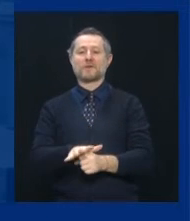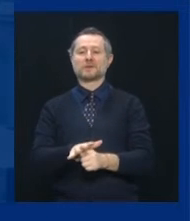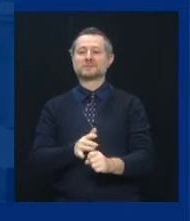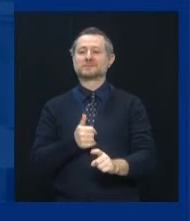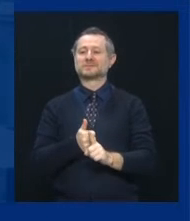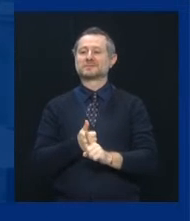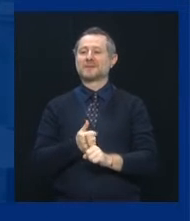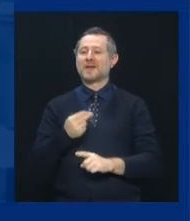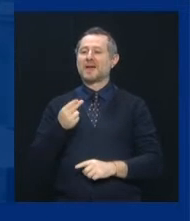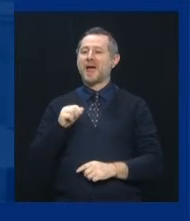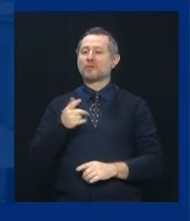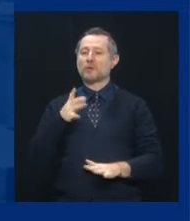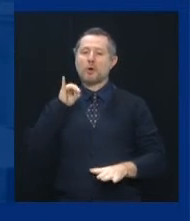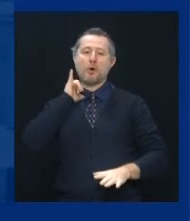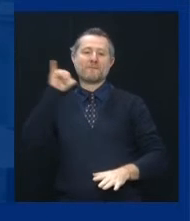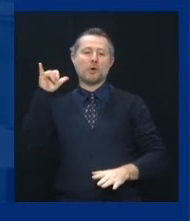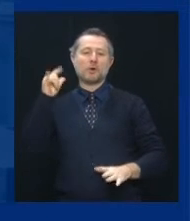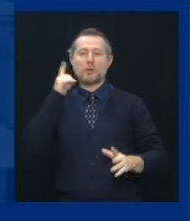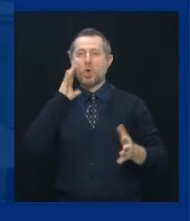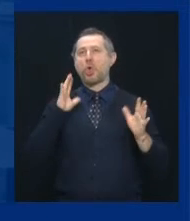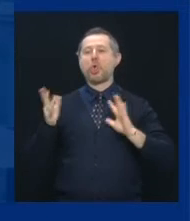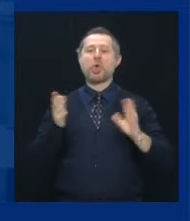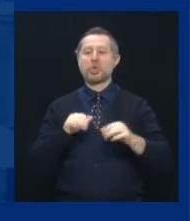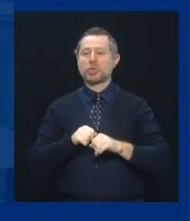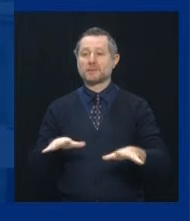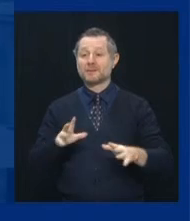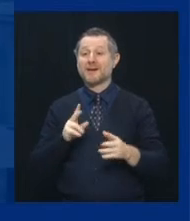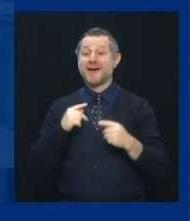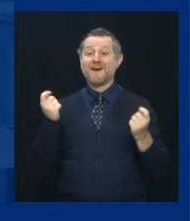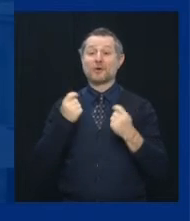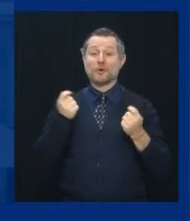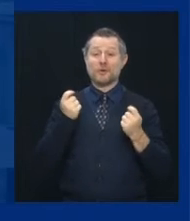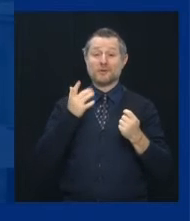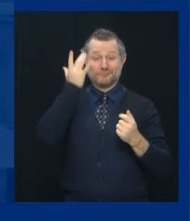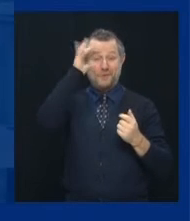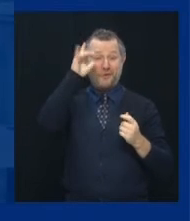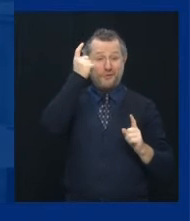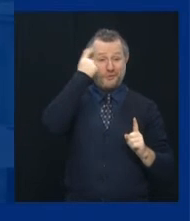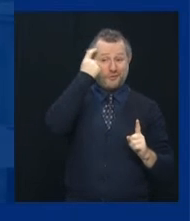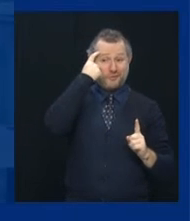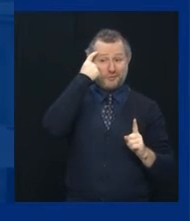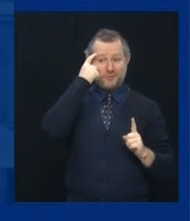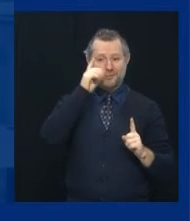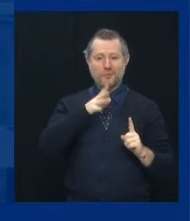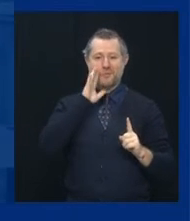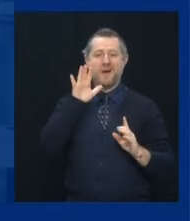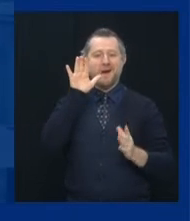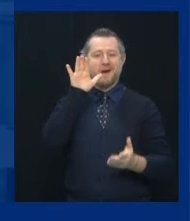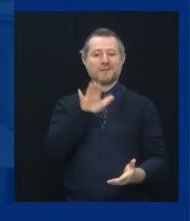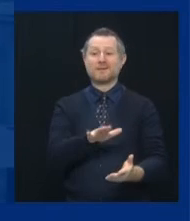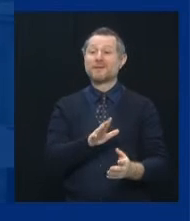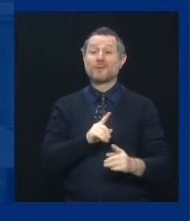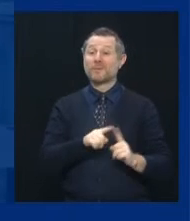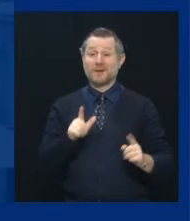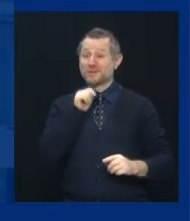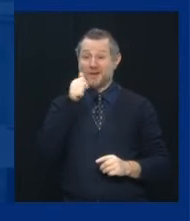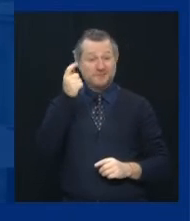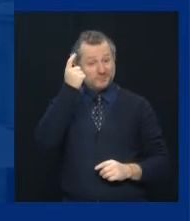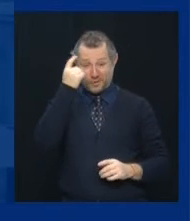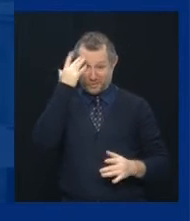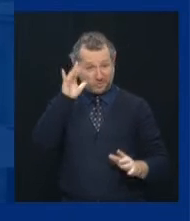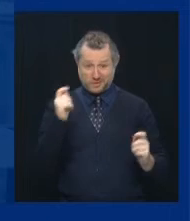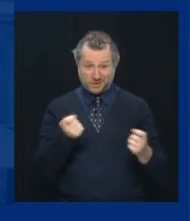Celebrate smart, you reduce the infection rate. If you don't celebrate smart, you have a hangover. The